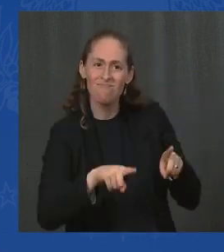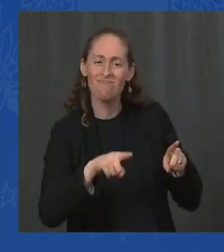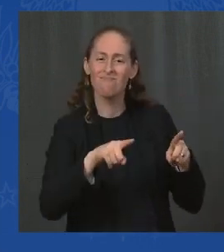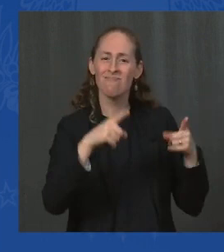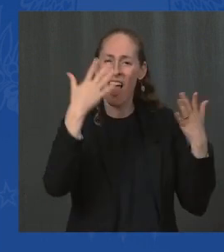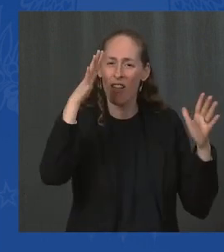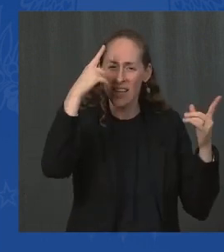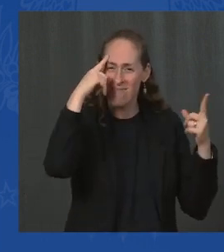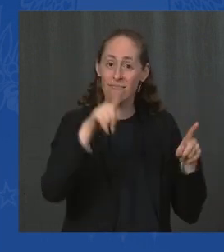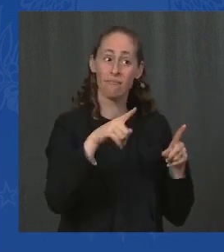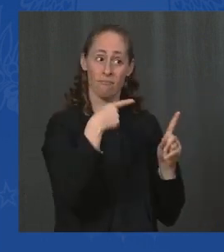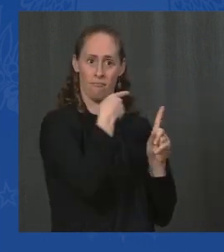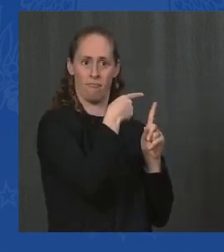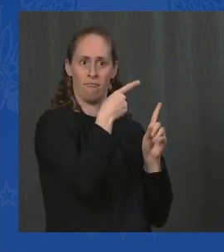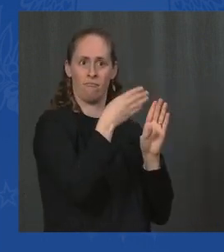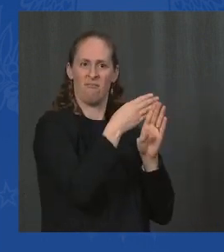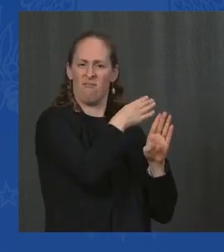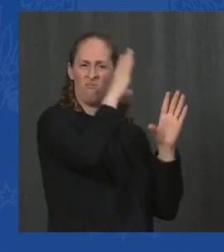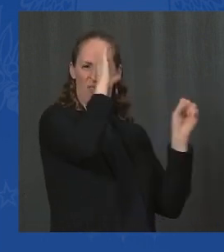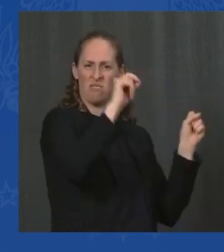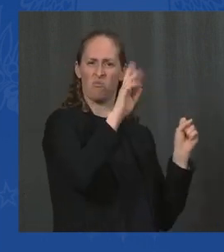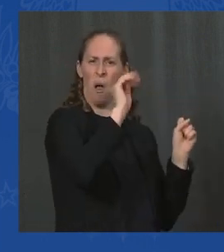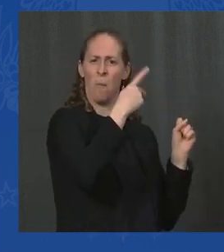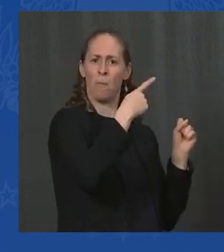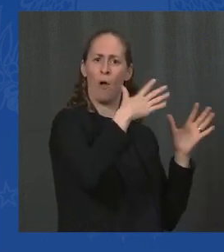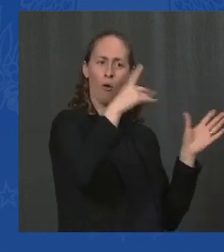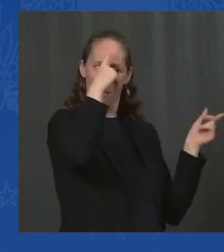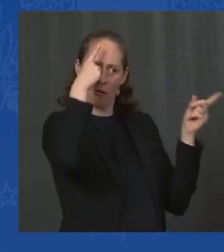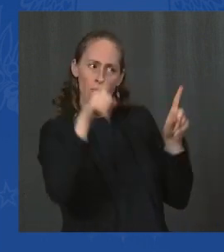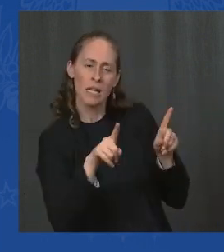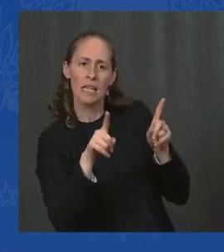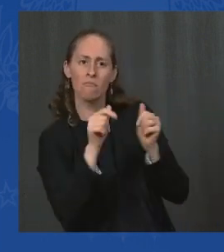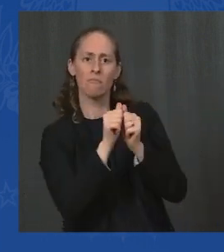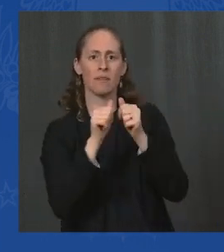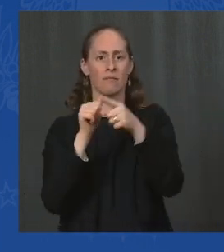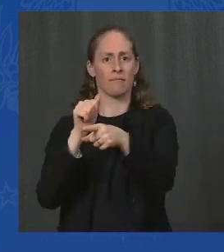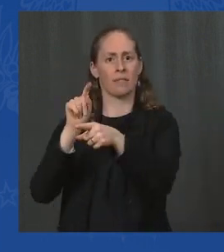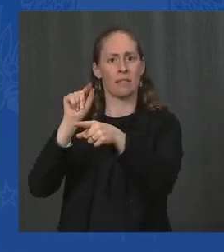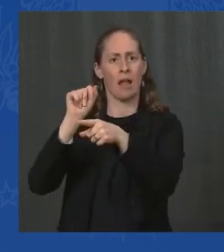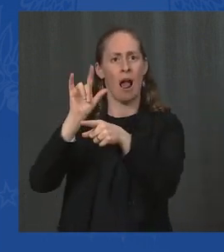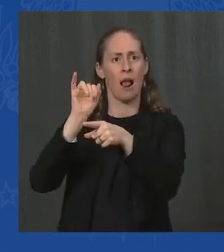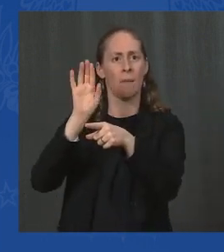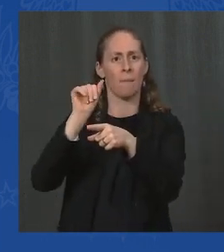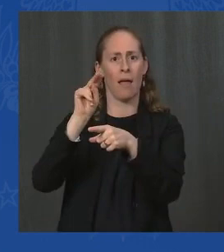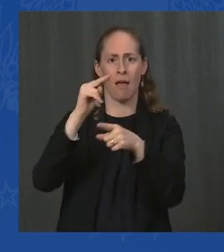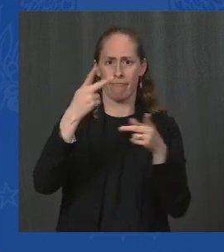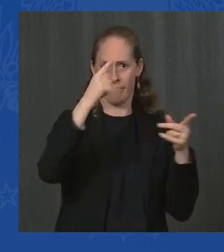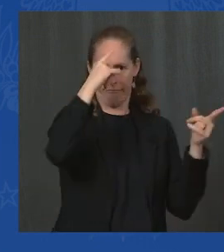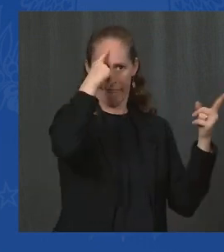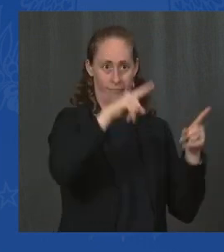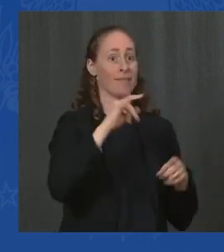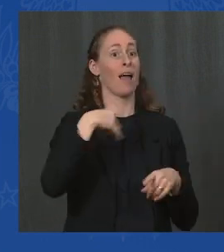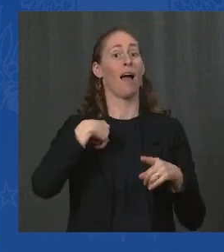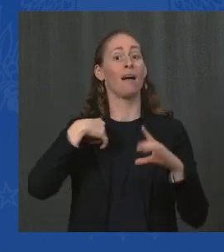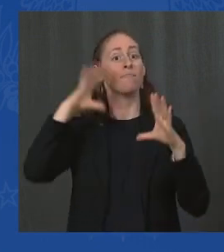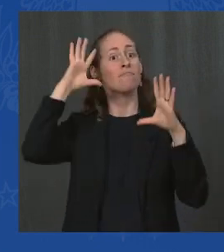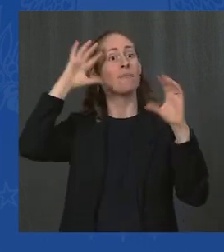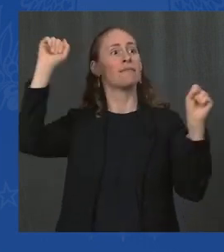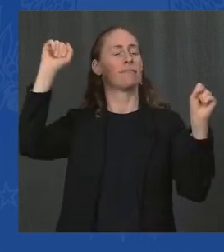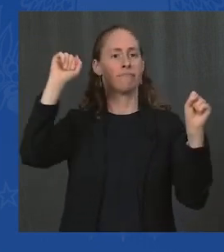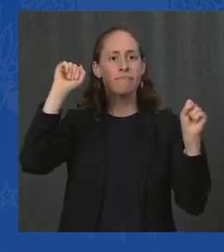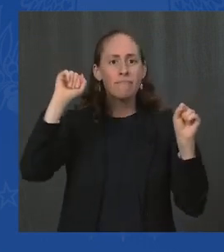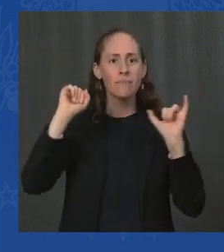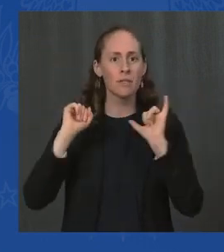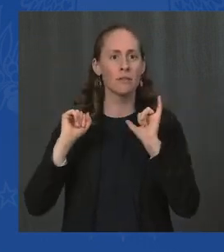Taliban. When I came into office, we faced a deadline, May 1. The Taliban onslaught was